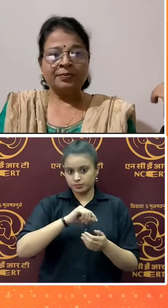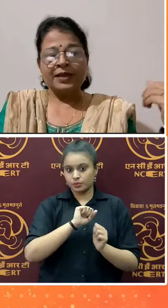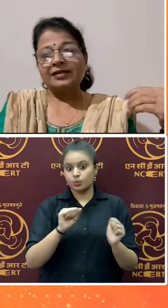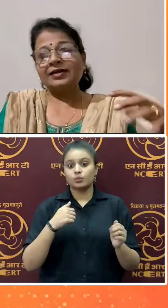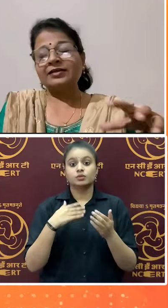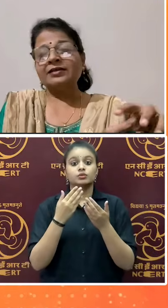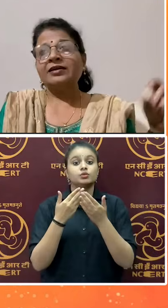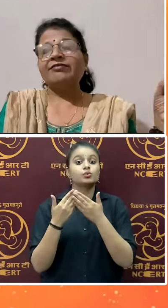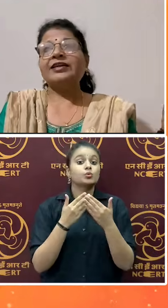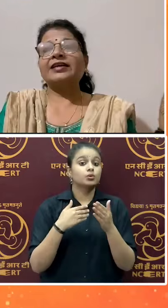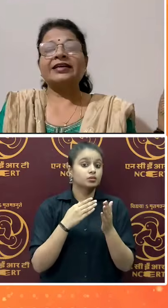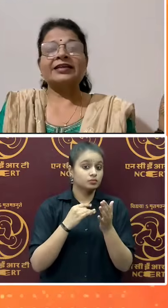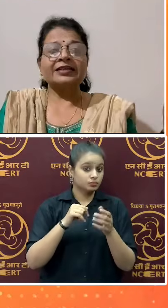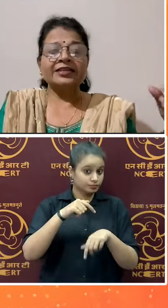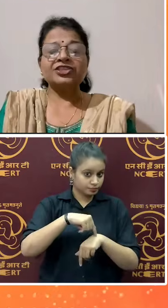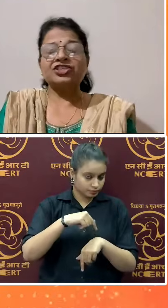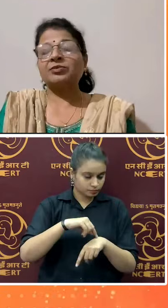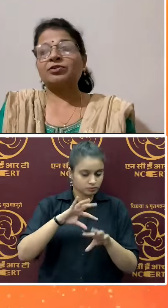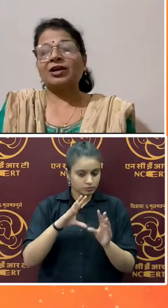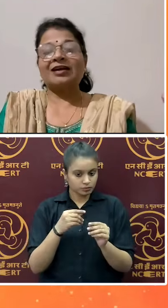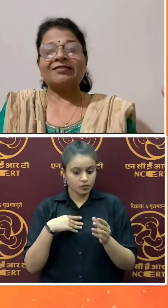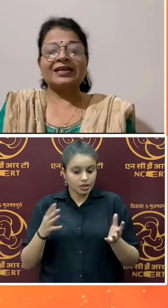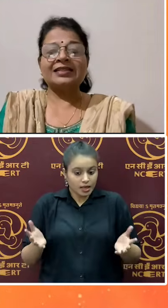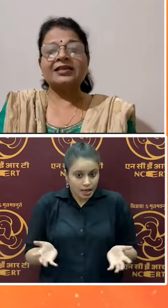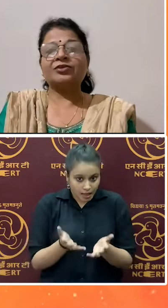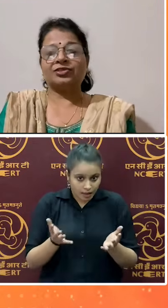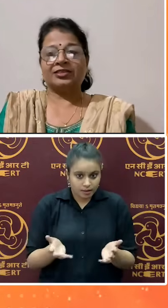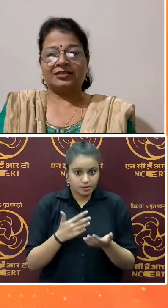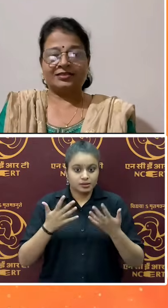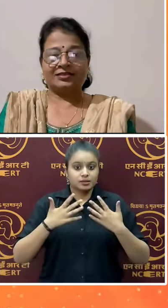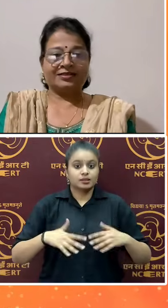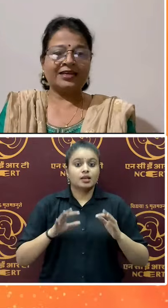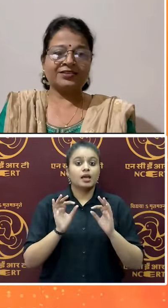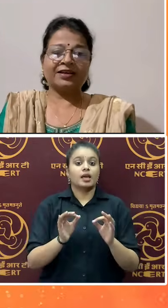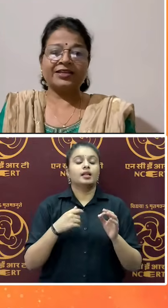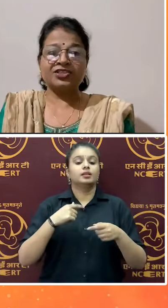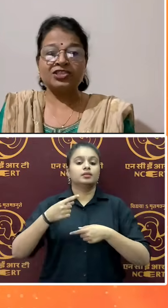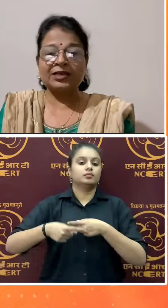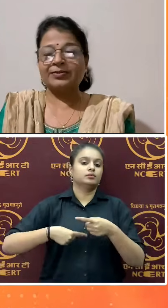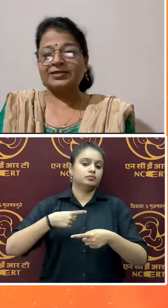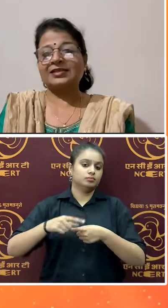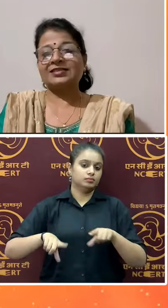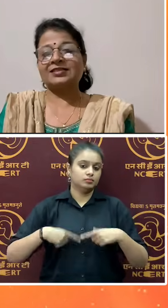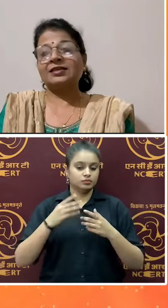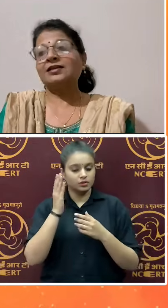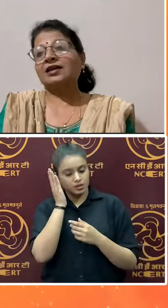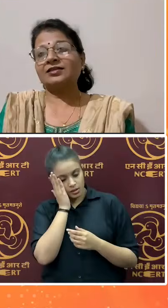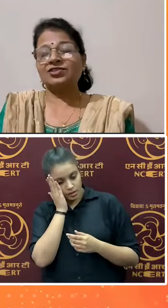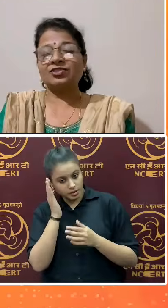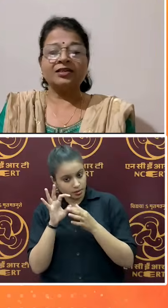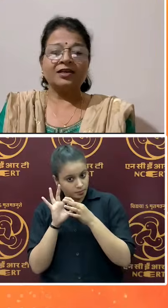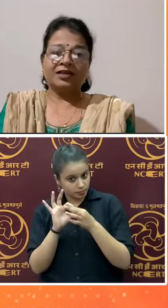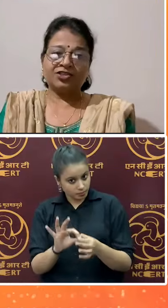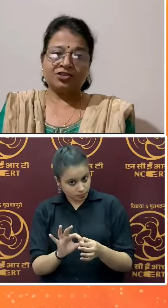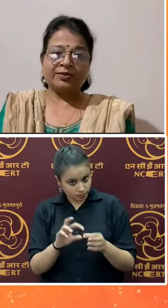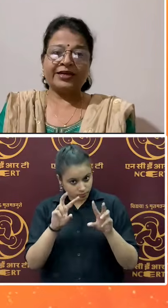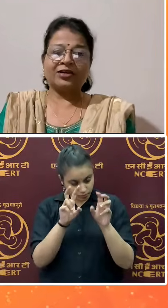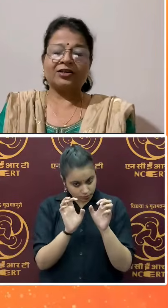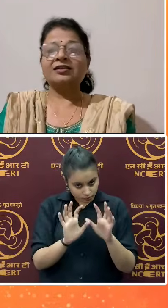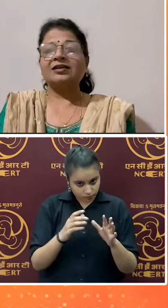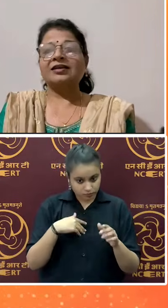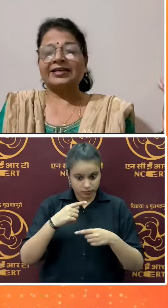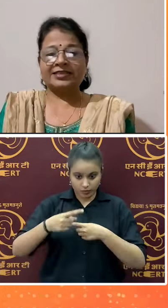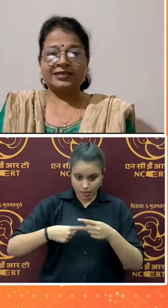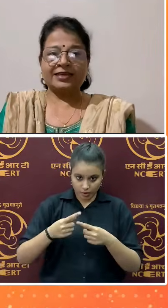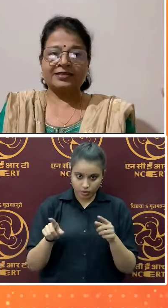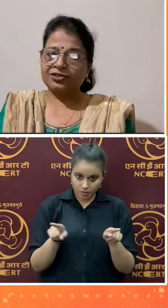curriculum. And then we can encourage them to have a healthy routine. As far as sleep is concerned, it should be